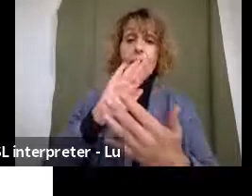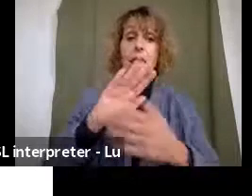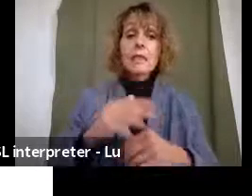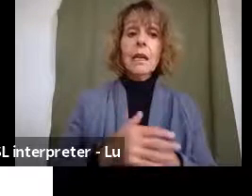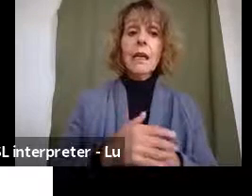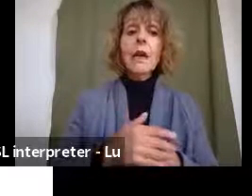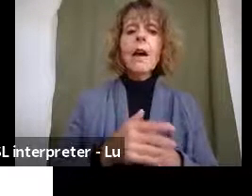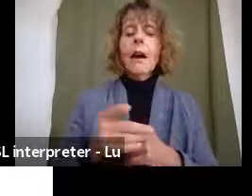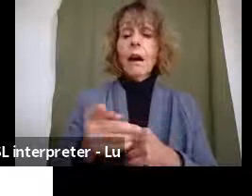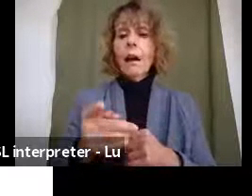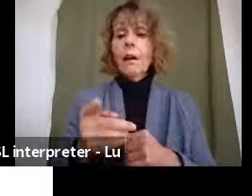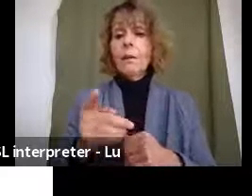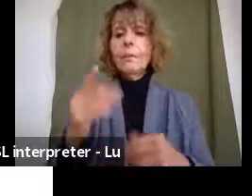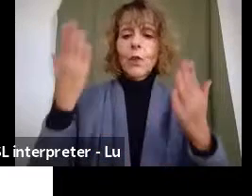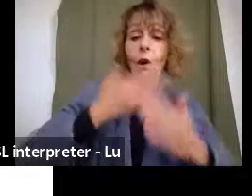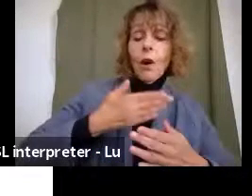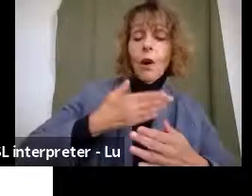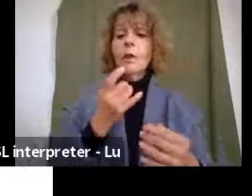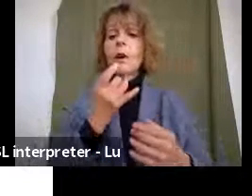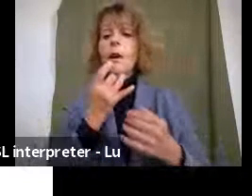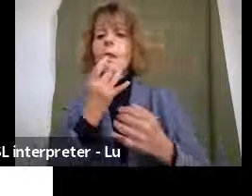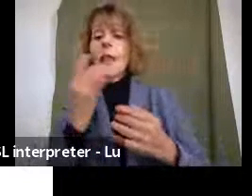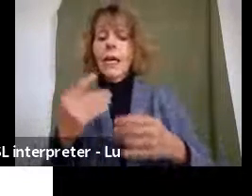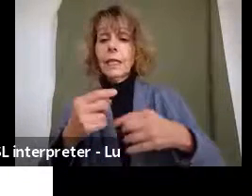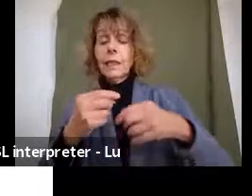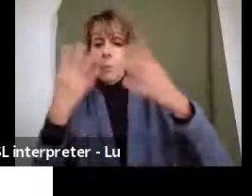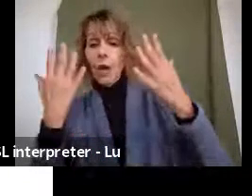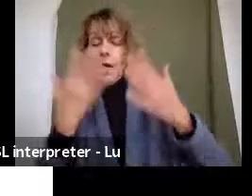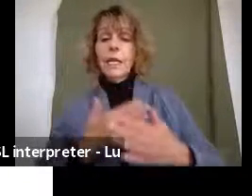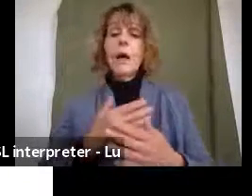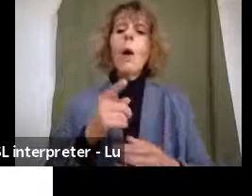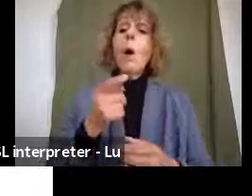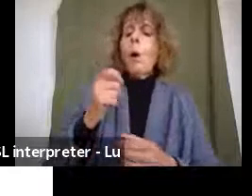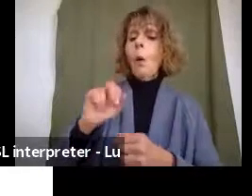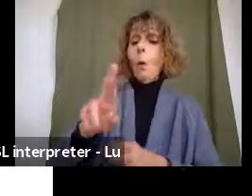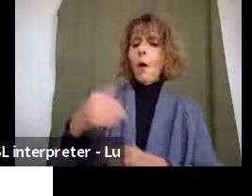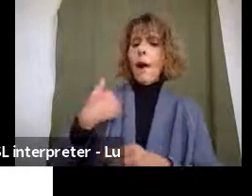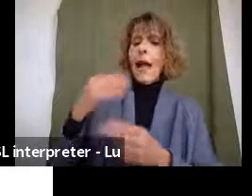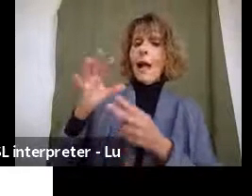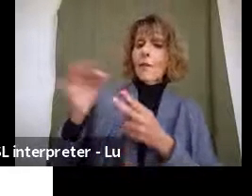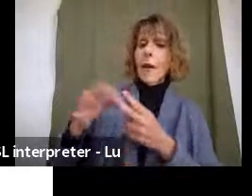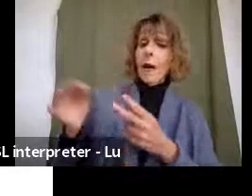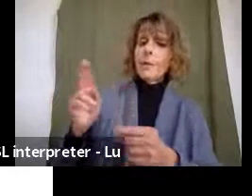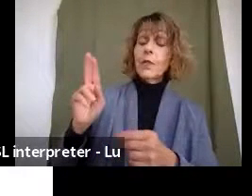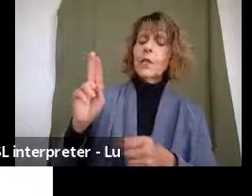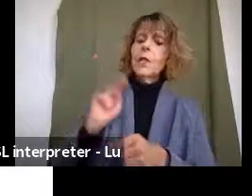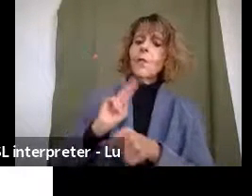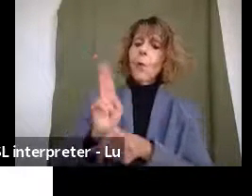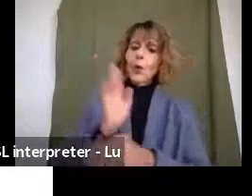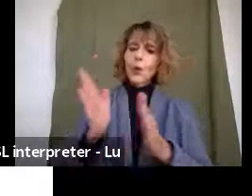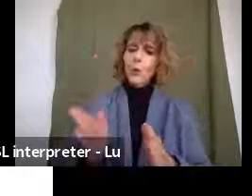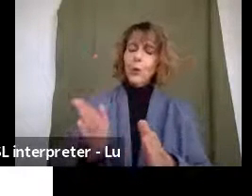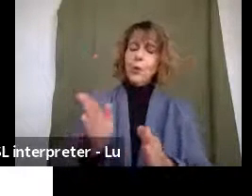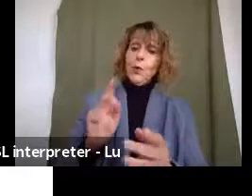control the colors in which they see information on the screen. And then